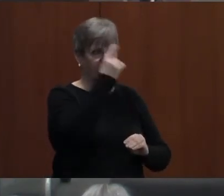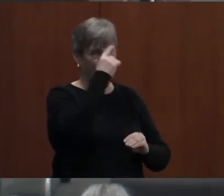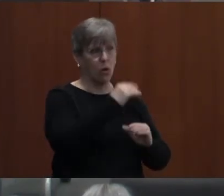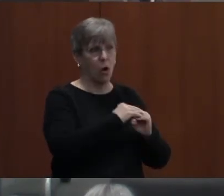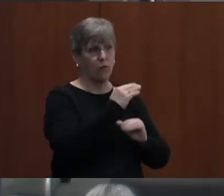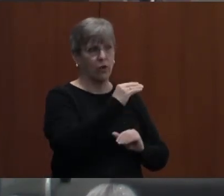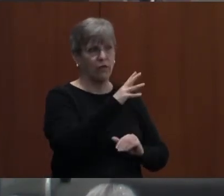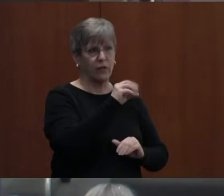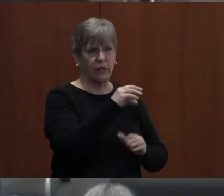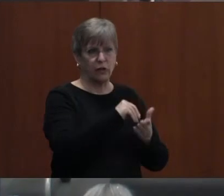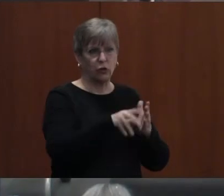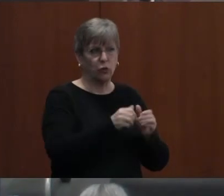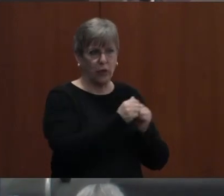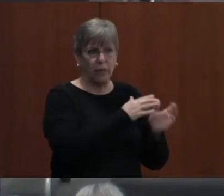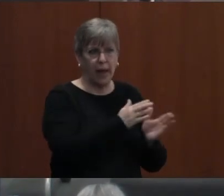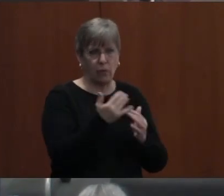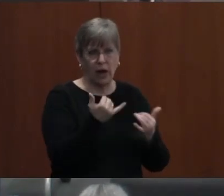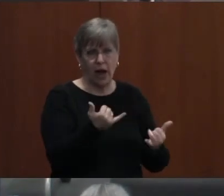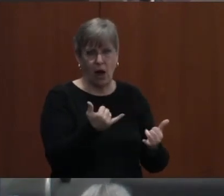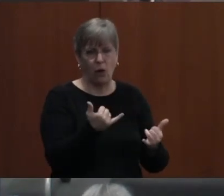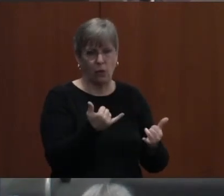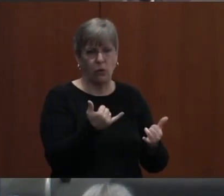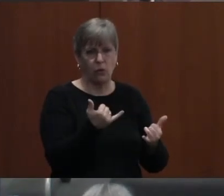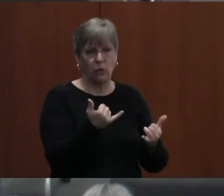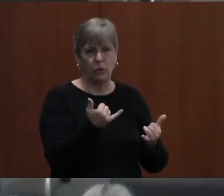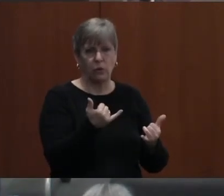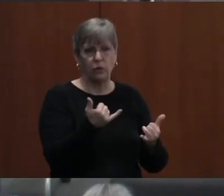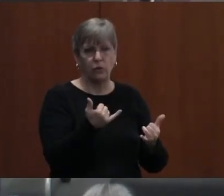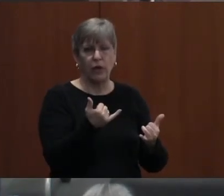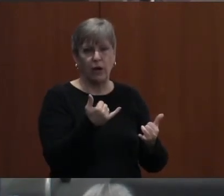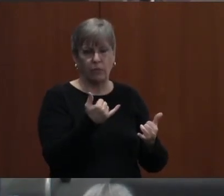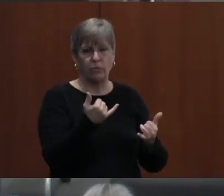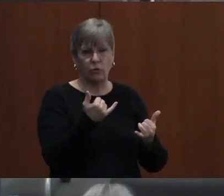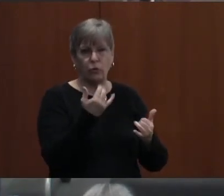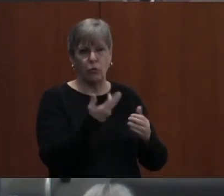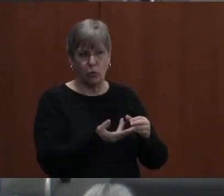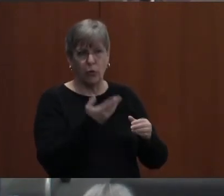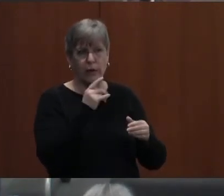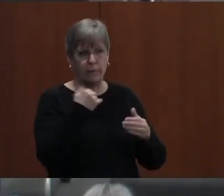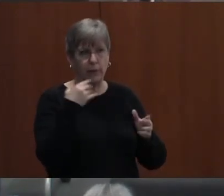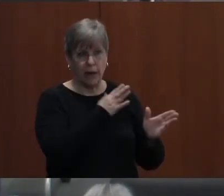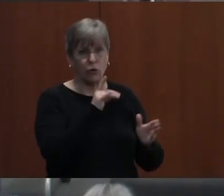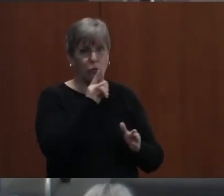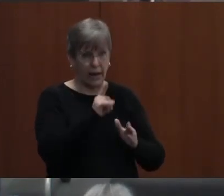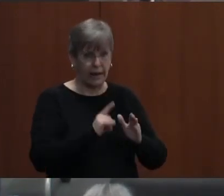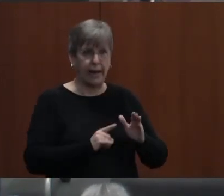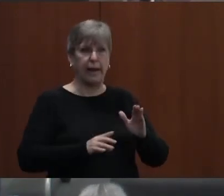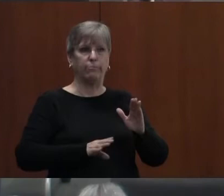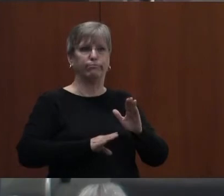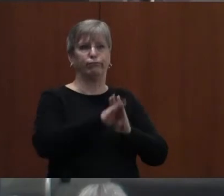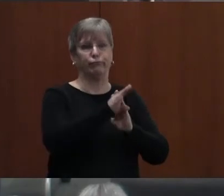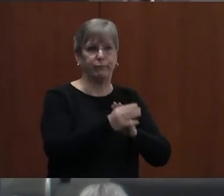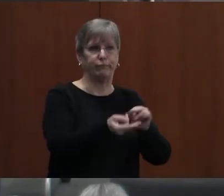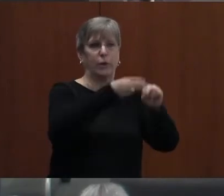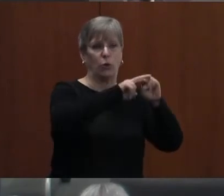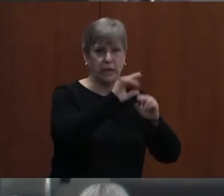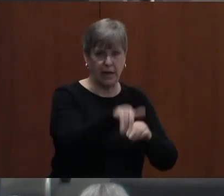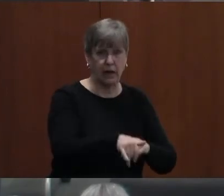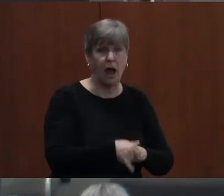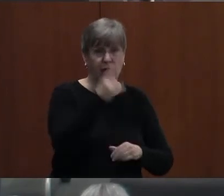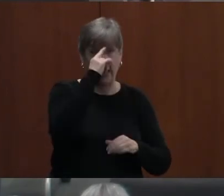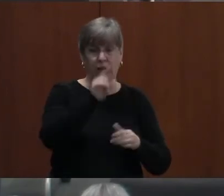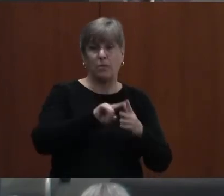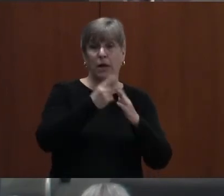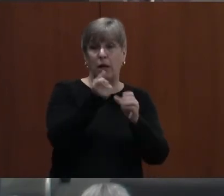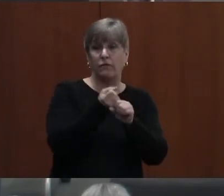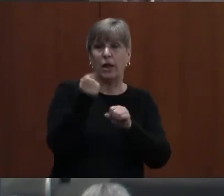50 students with a plan to significantly ramp that up. I believe that we'll have probably by the beginning of next